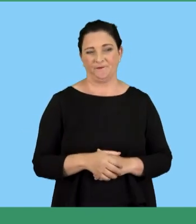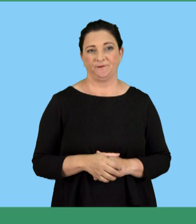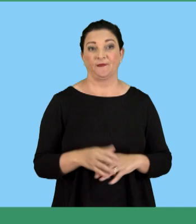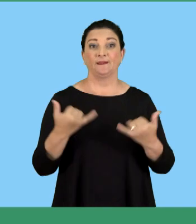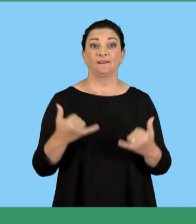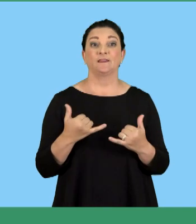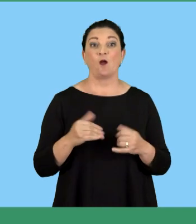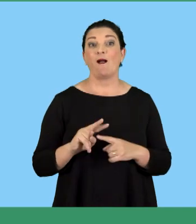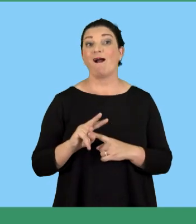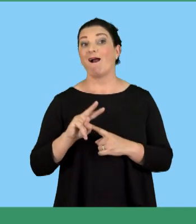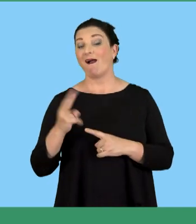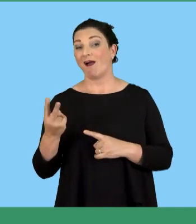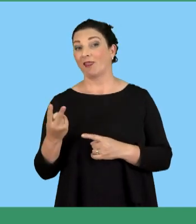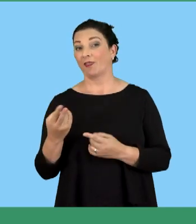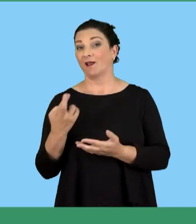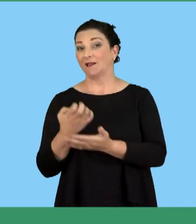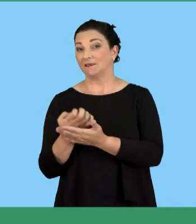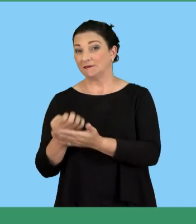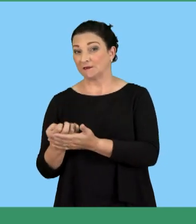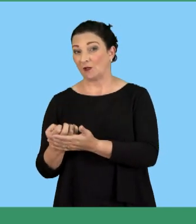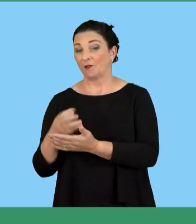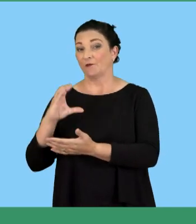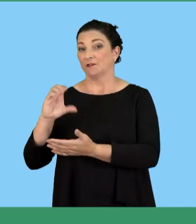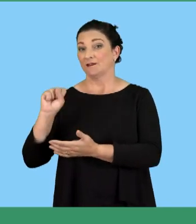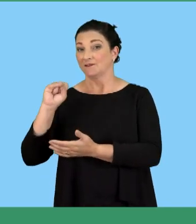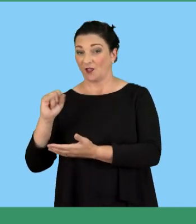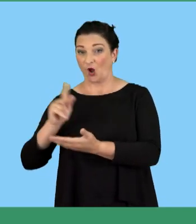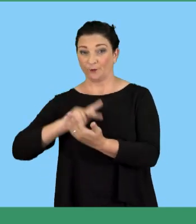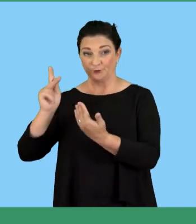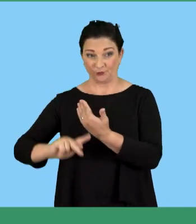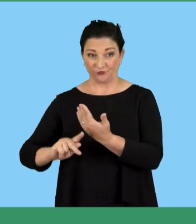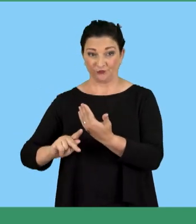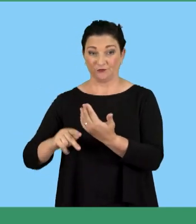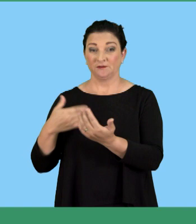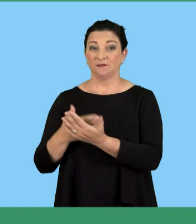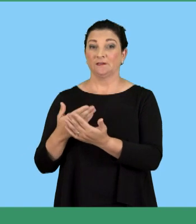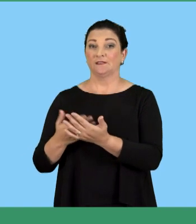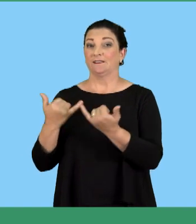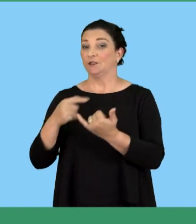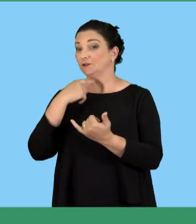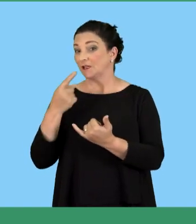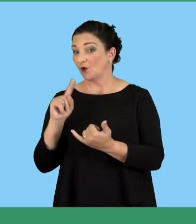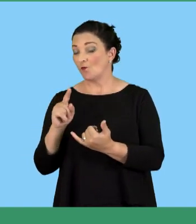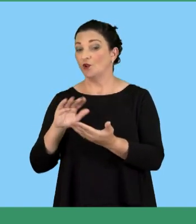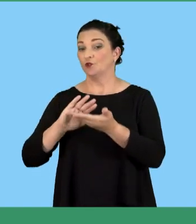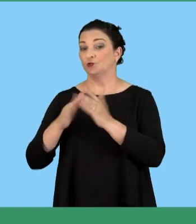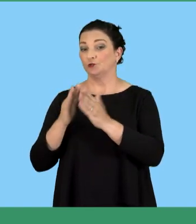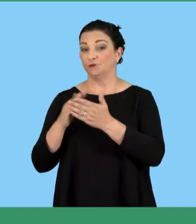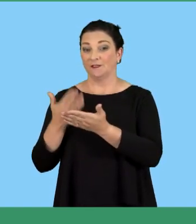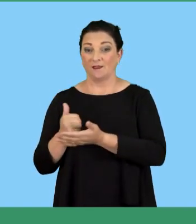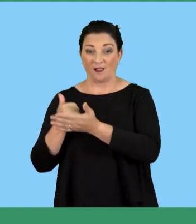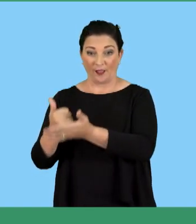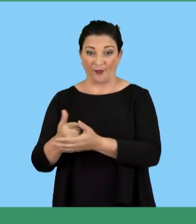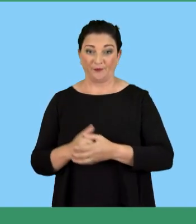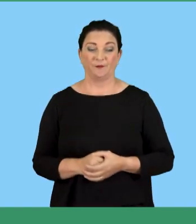other examples of CSI projects that can be conducted by Gallant's Events to help the community.